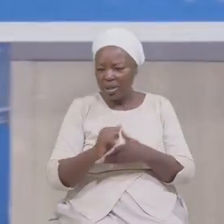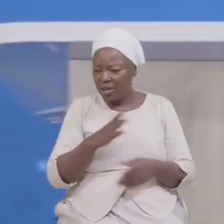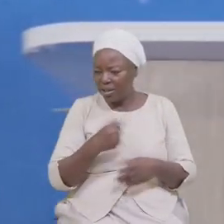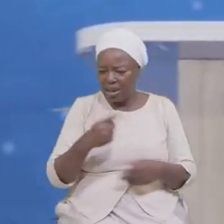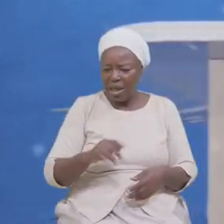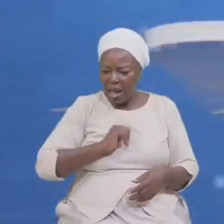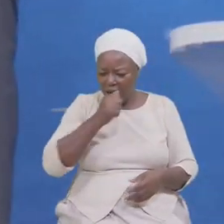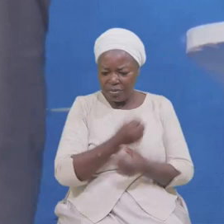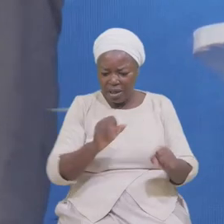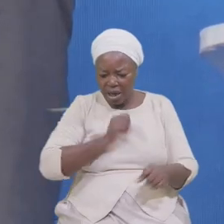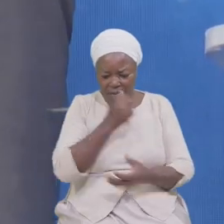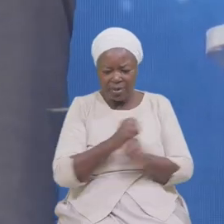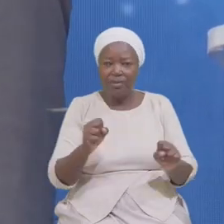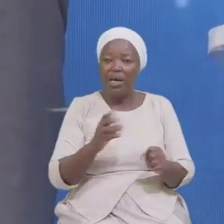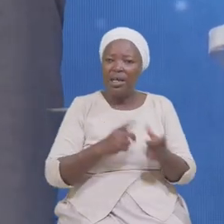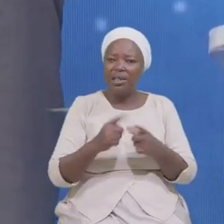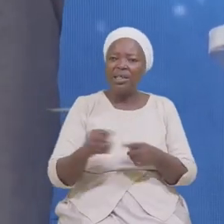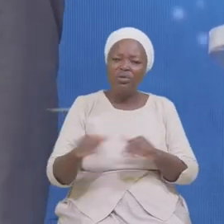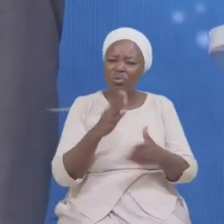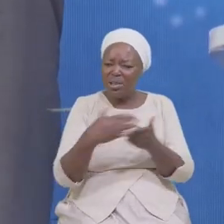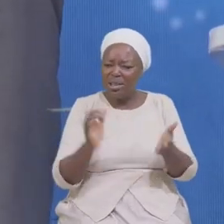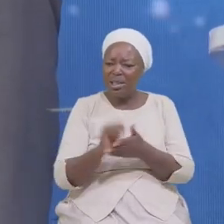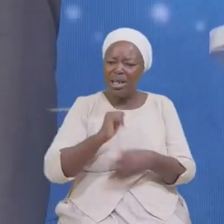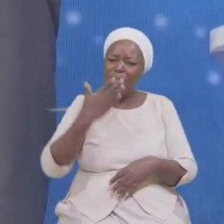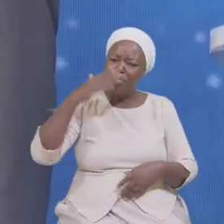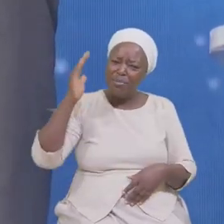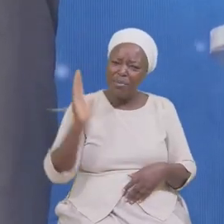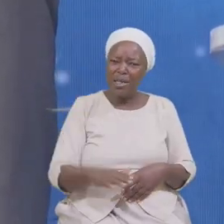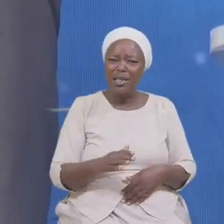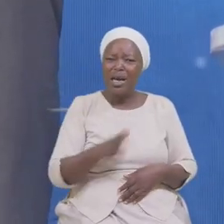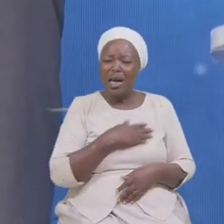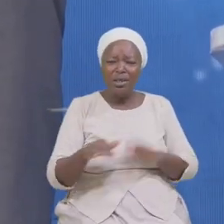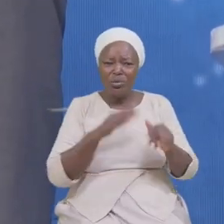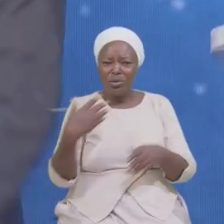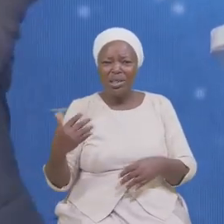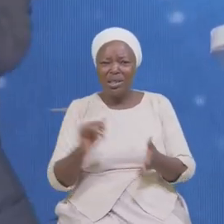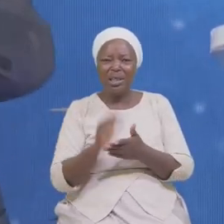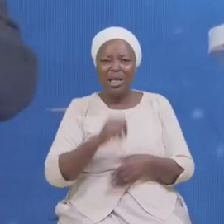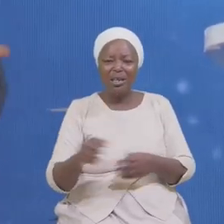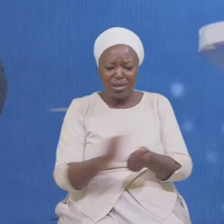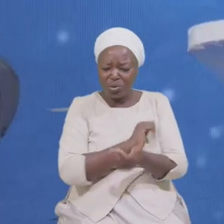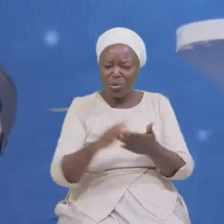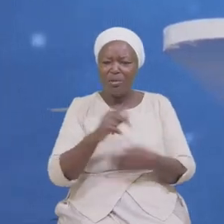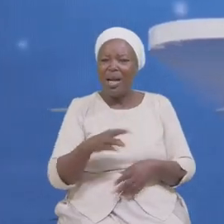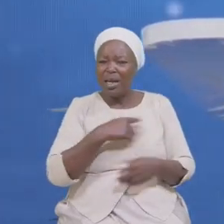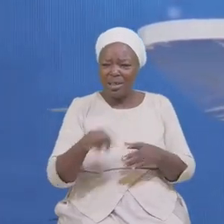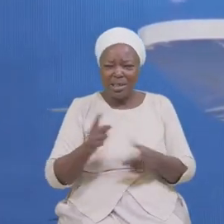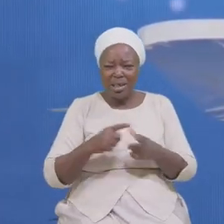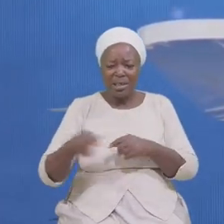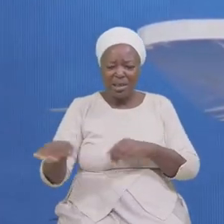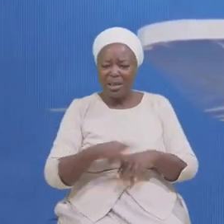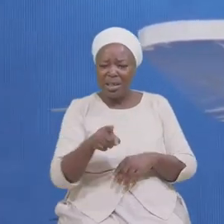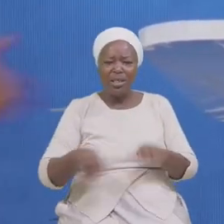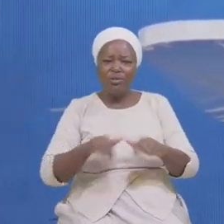I'm saved. And they do things that are dumb. And they do things that are destructive. And they do things that will put